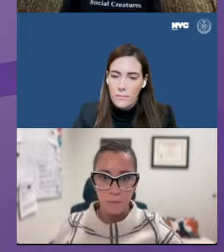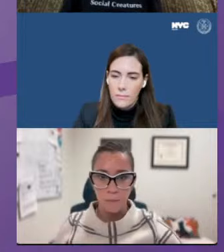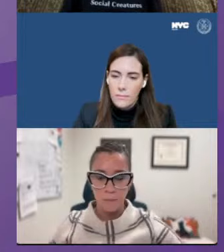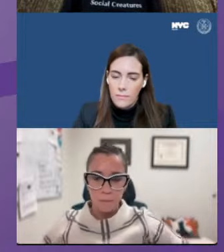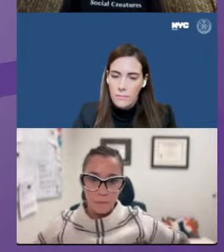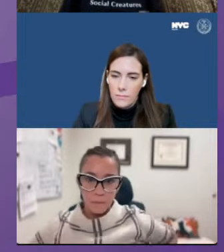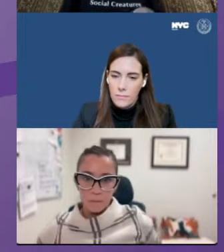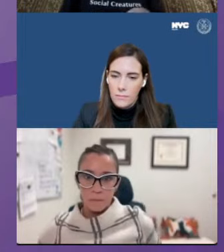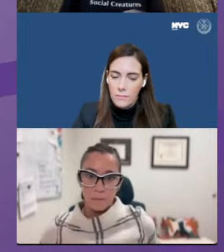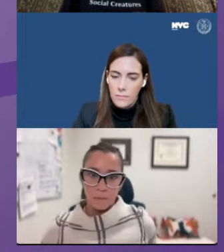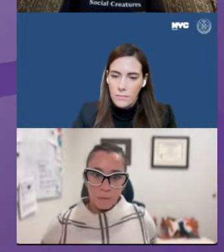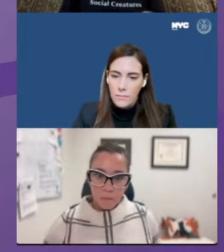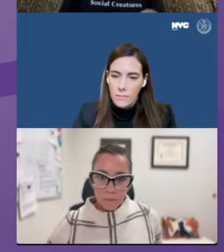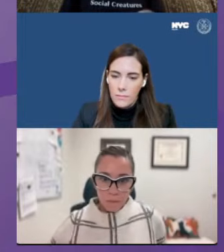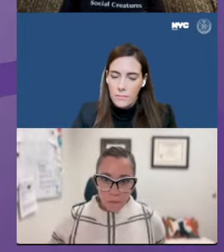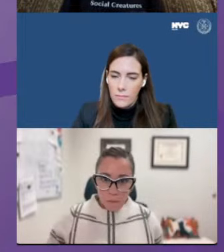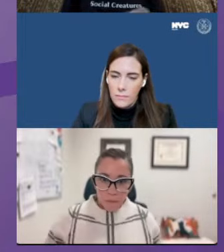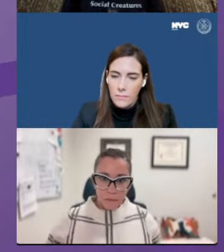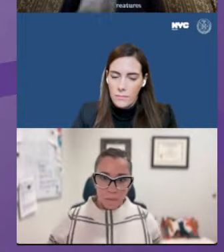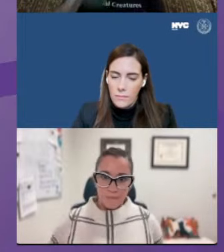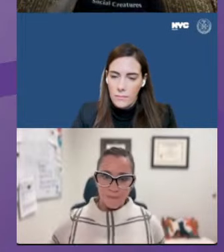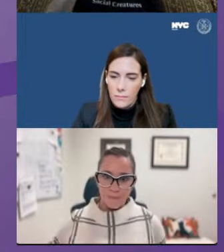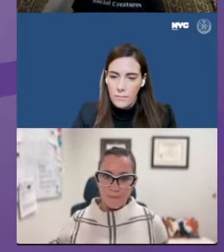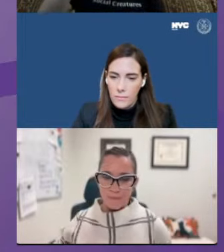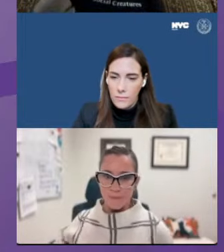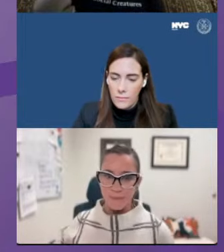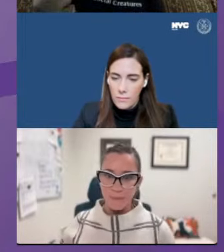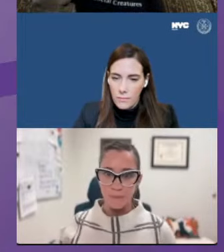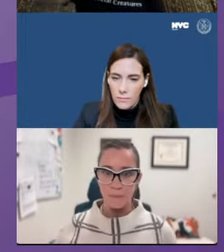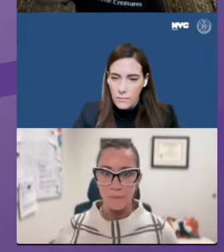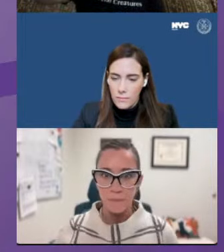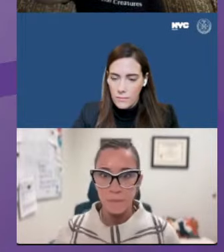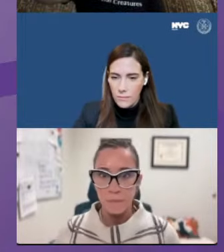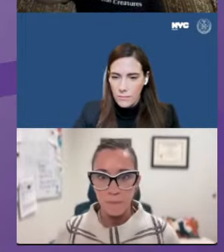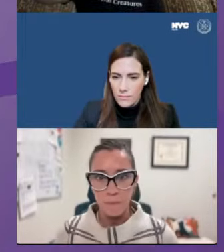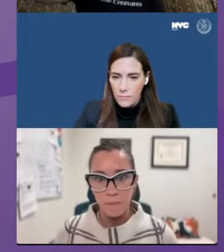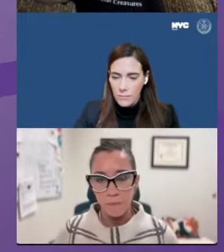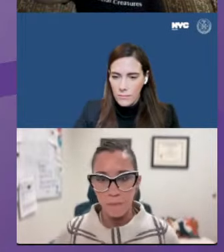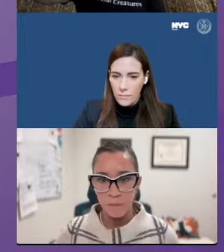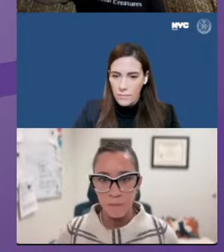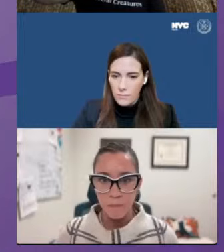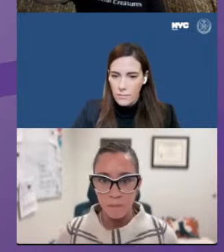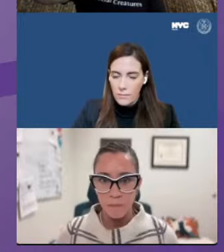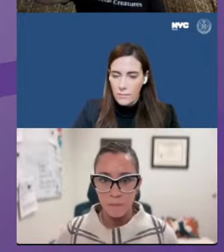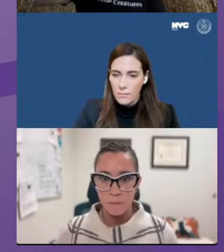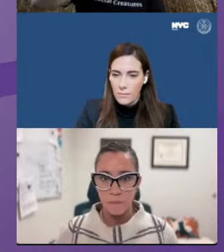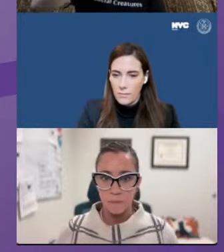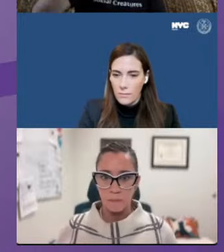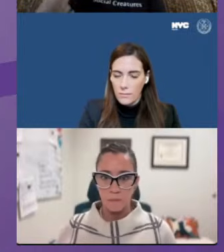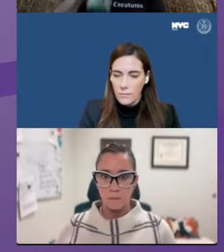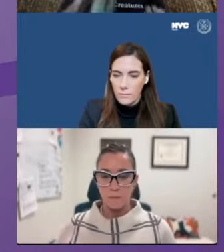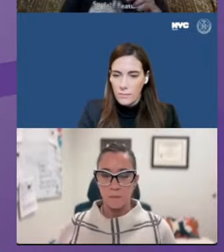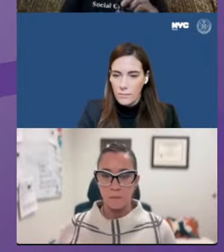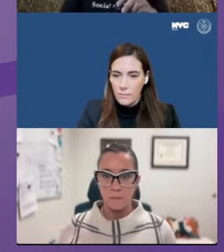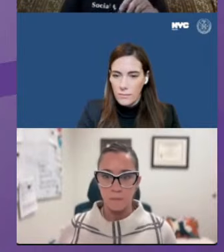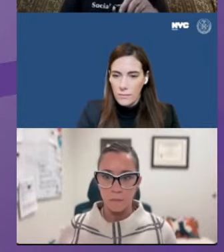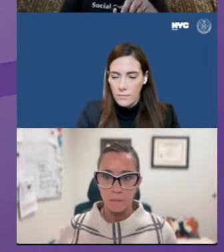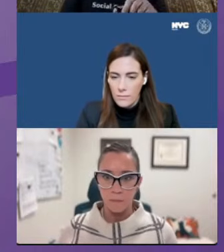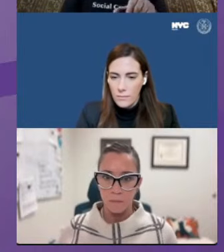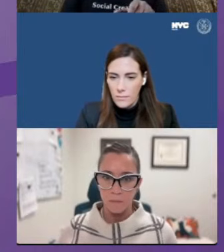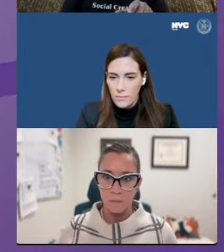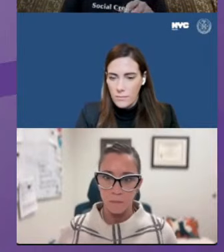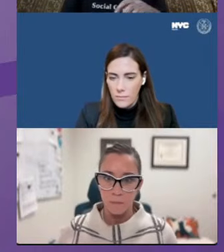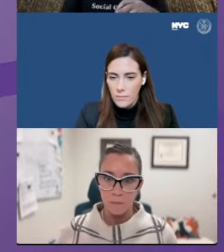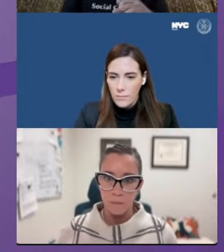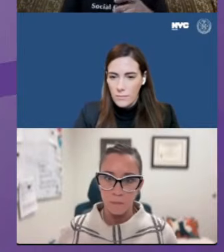SARS-CoV-2? And I would say that HIV is a virus that persists, and SARS-CoV-2 as a coronavirus should be transient. And I